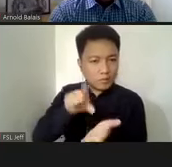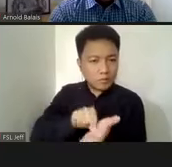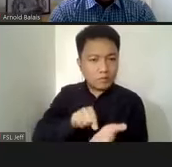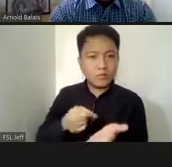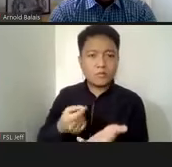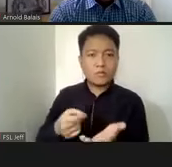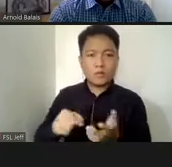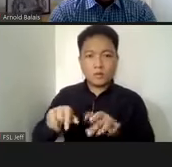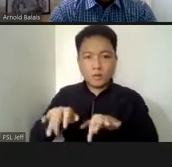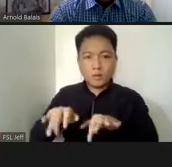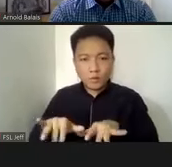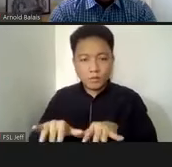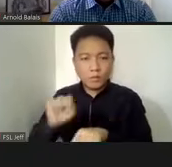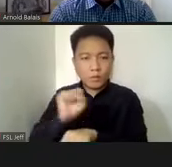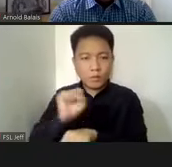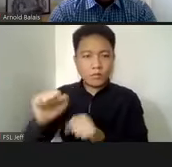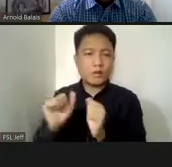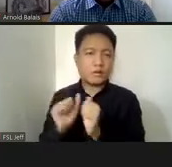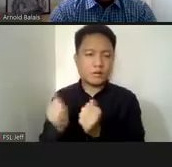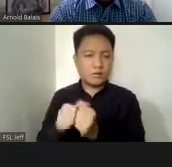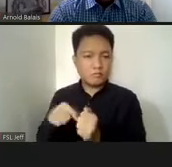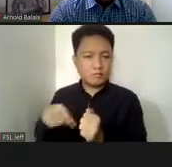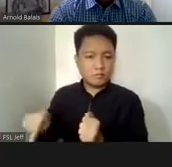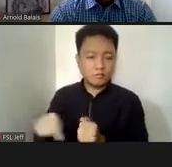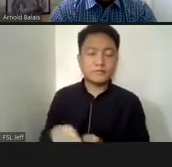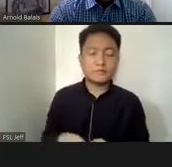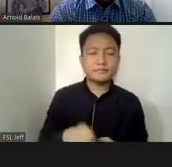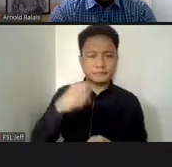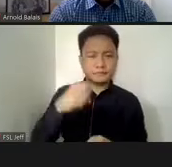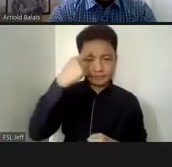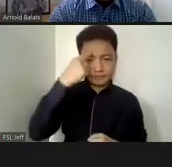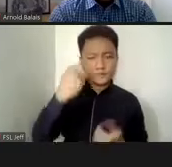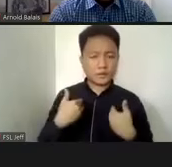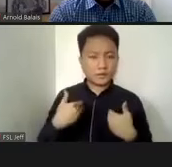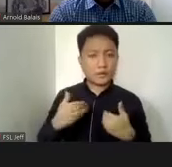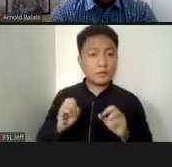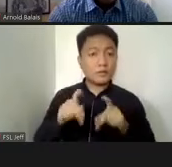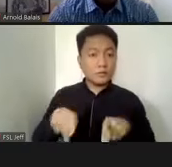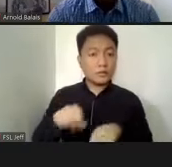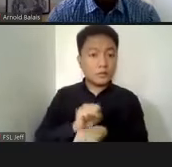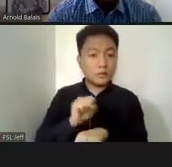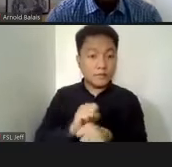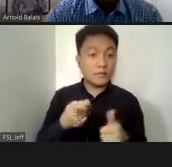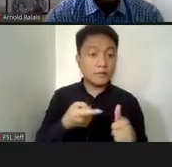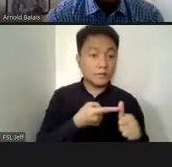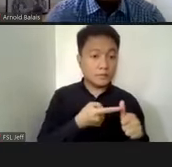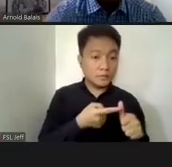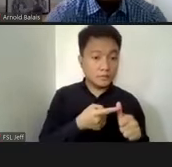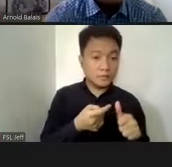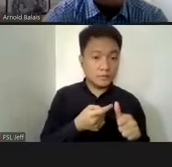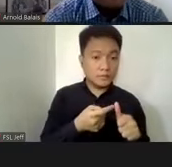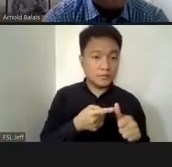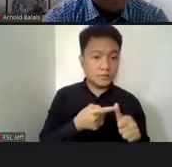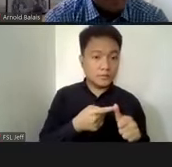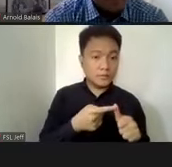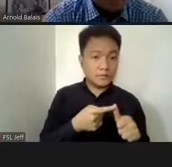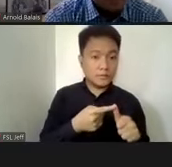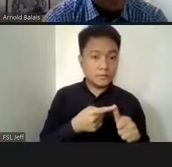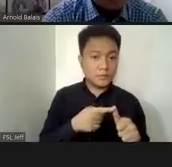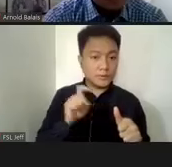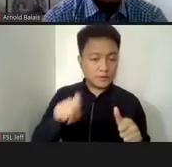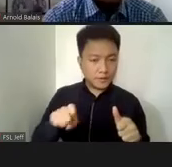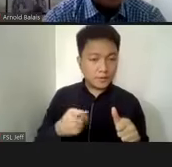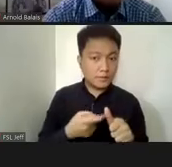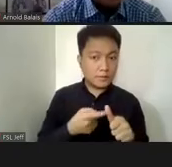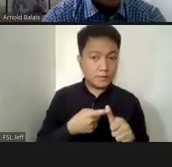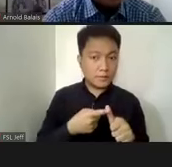very successful Yellow Boat of Hope. We just have to connect with each other. You can check us out